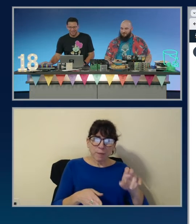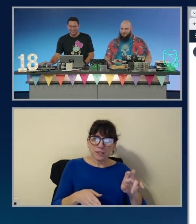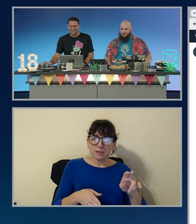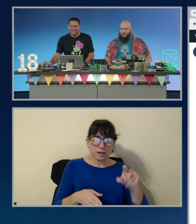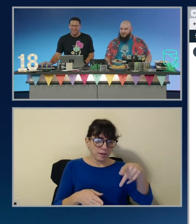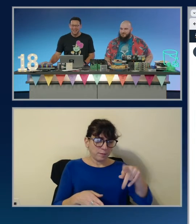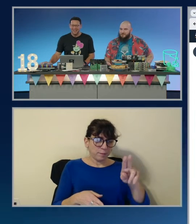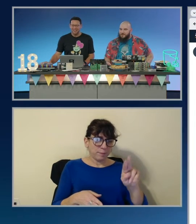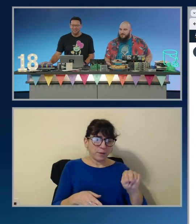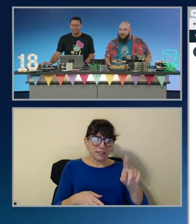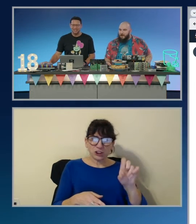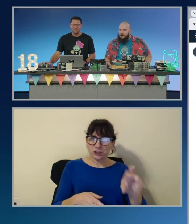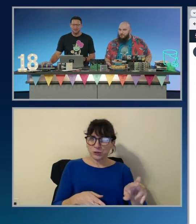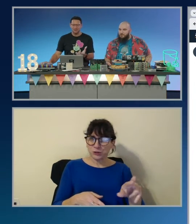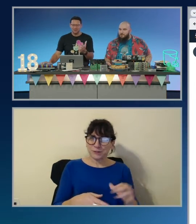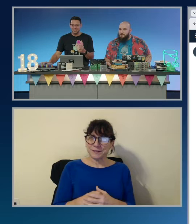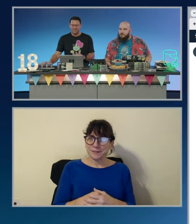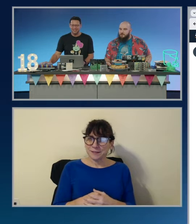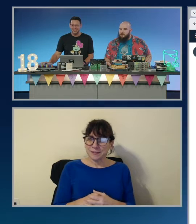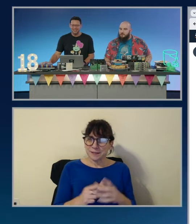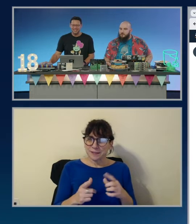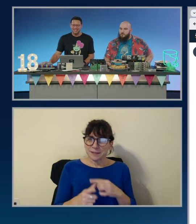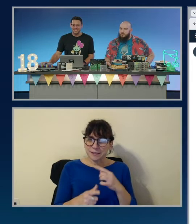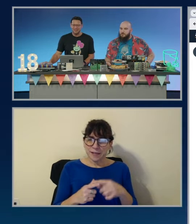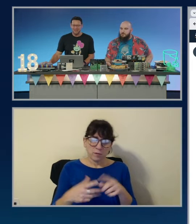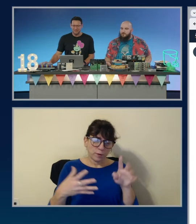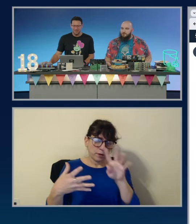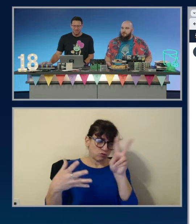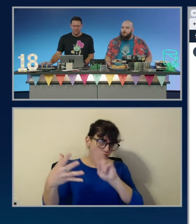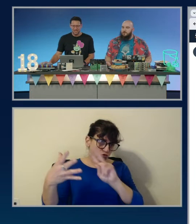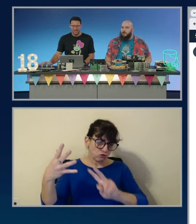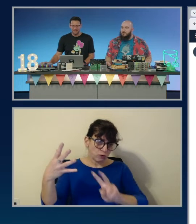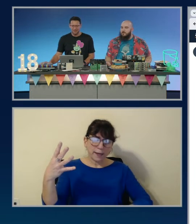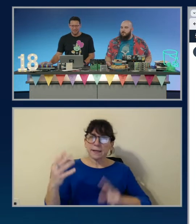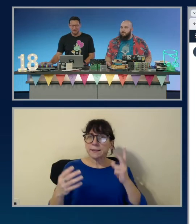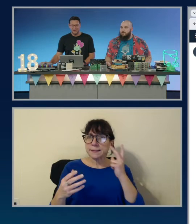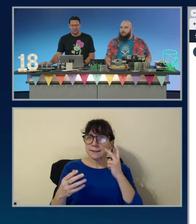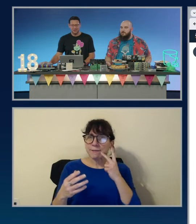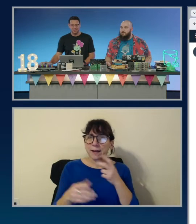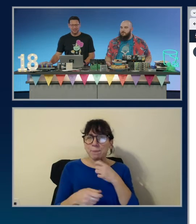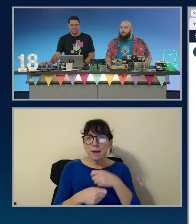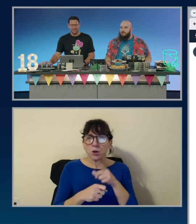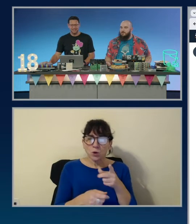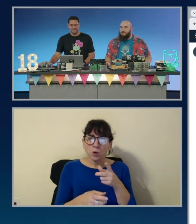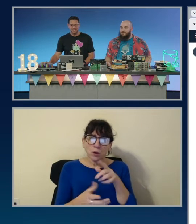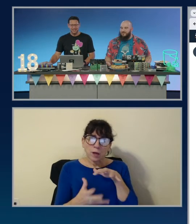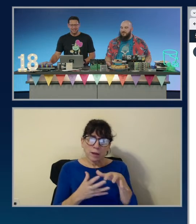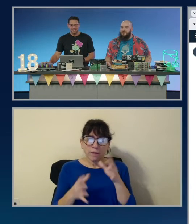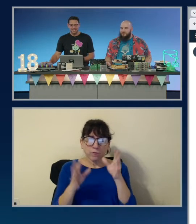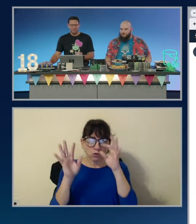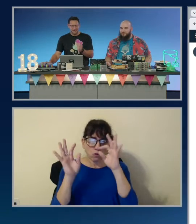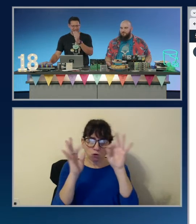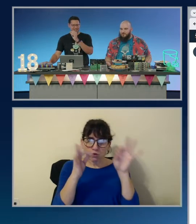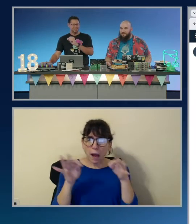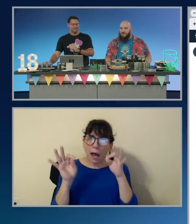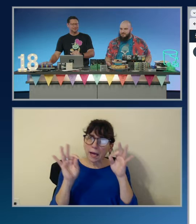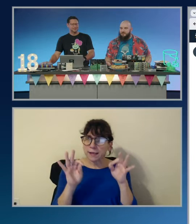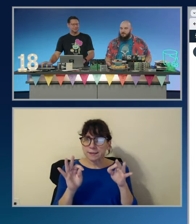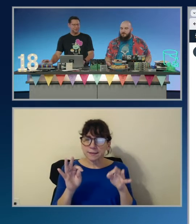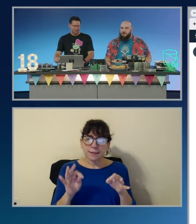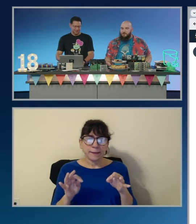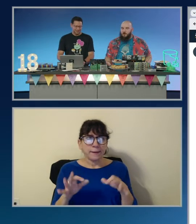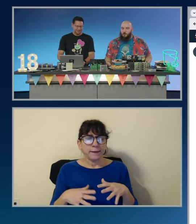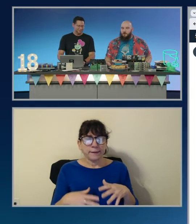Punster. Oh, spicy. And then we can go all the way through it and it says, let's see if I can make you laugh or at least make you roll your eyes in exasperation.